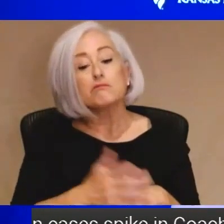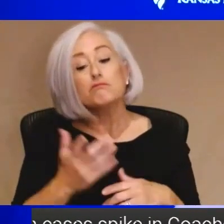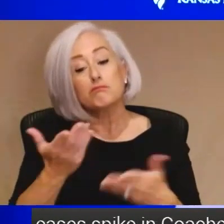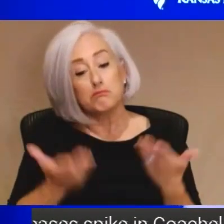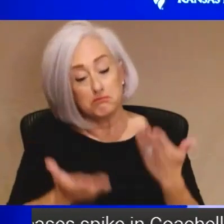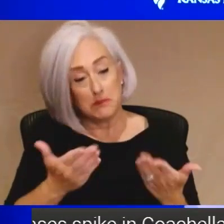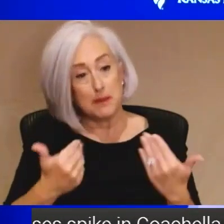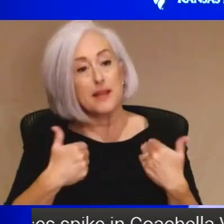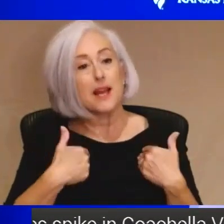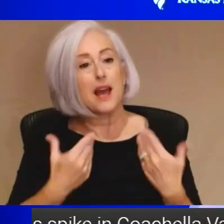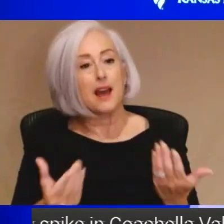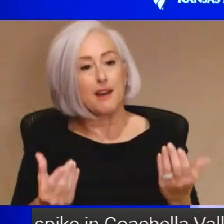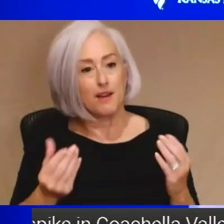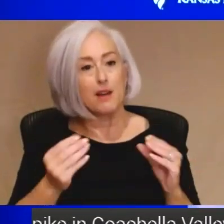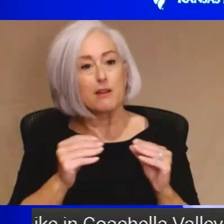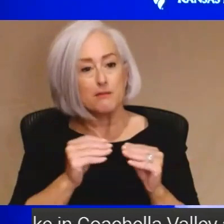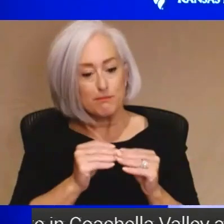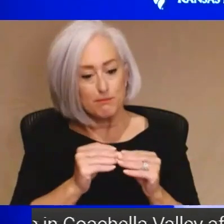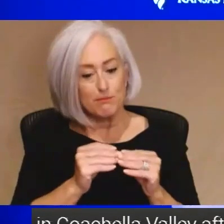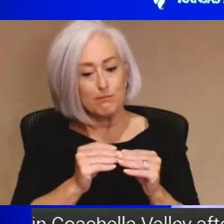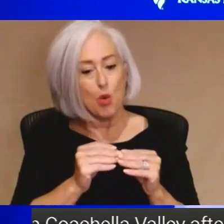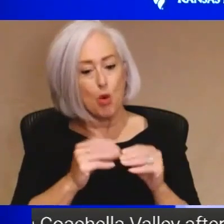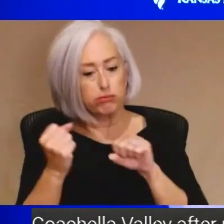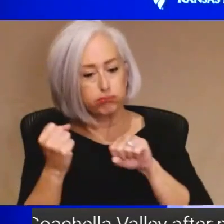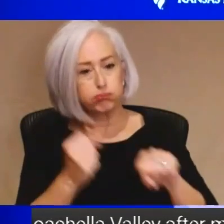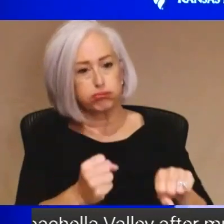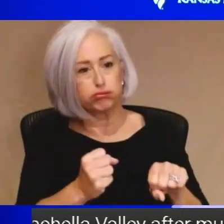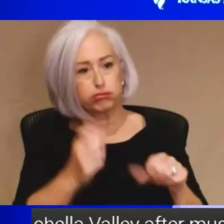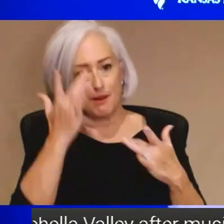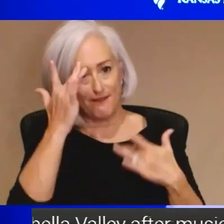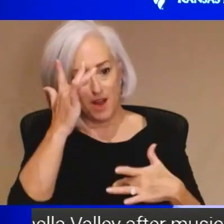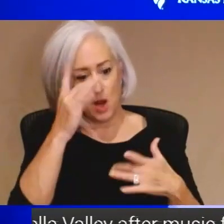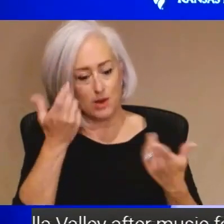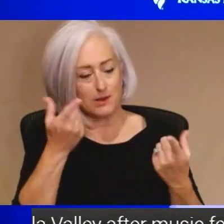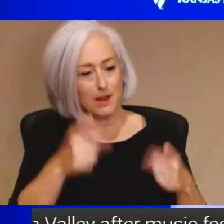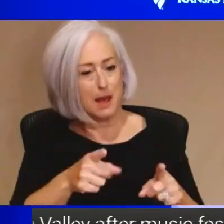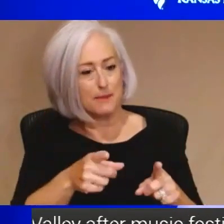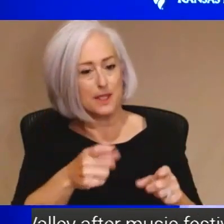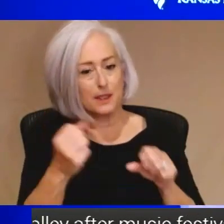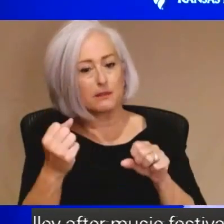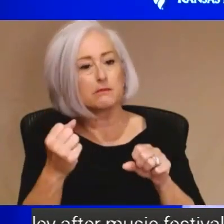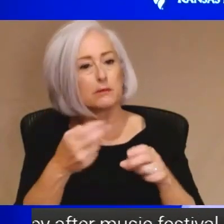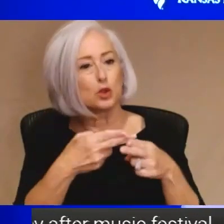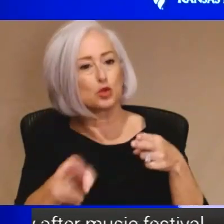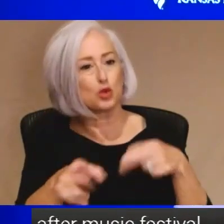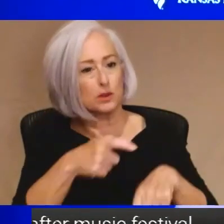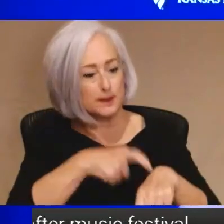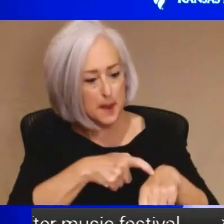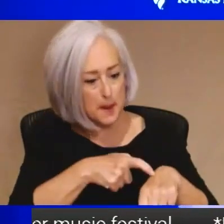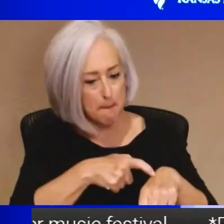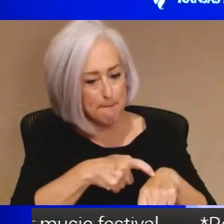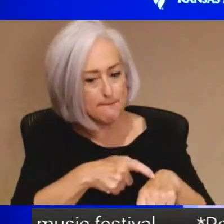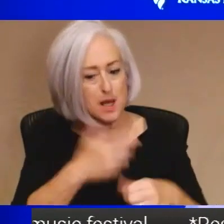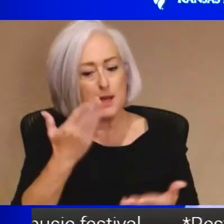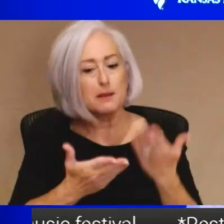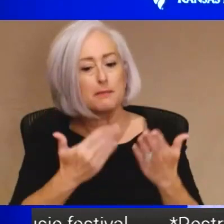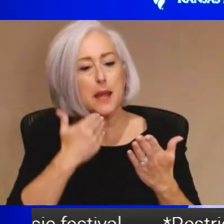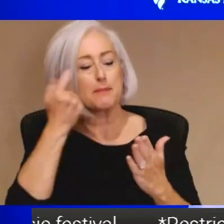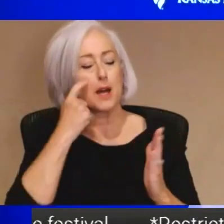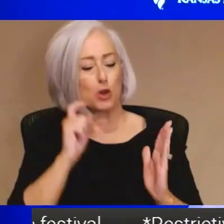occurring in a shorter period of time. In addition, is this just a case of better recognition of these things? And really, what is the